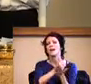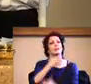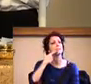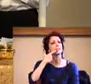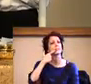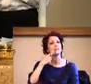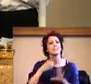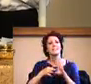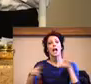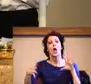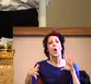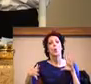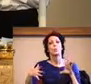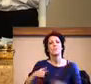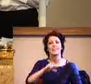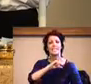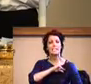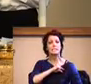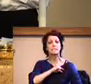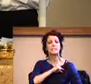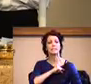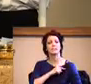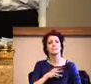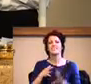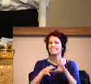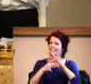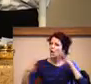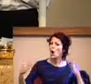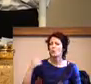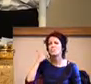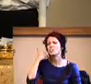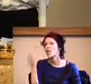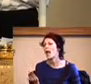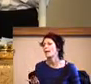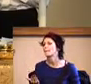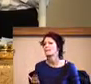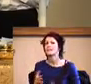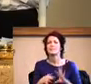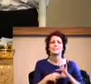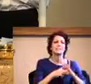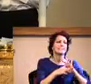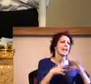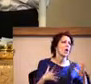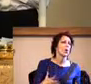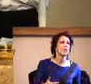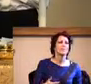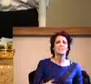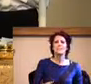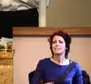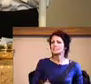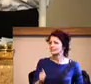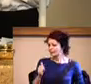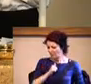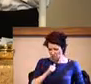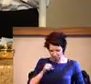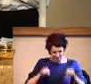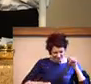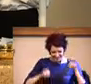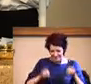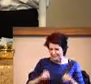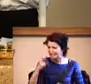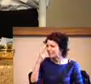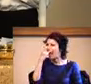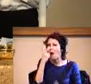of the guilt let go of the shame let go of the self-doubt